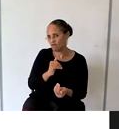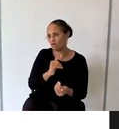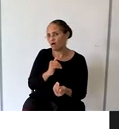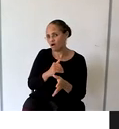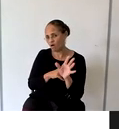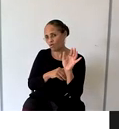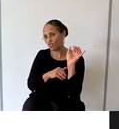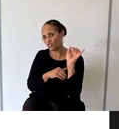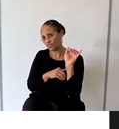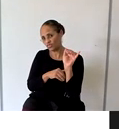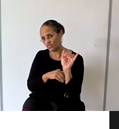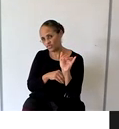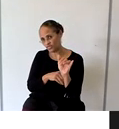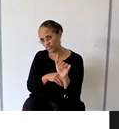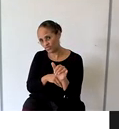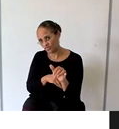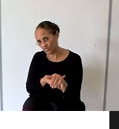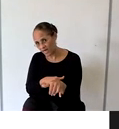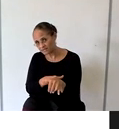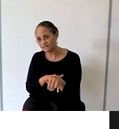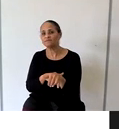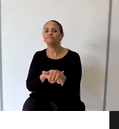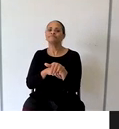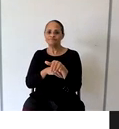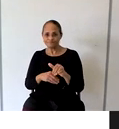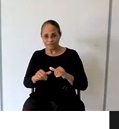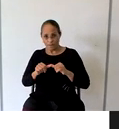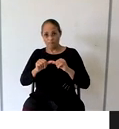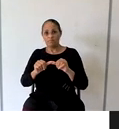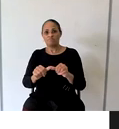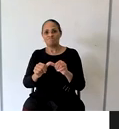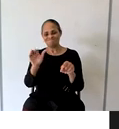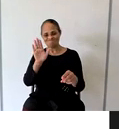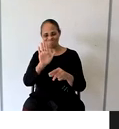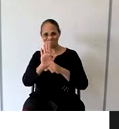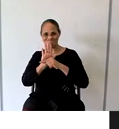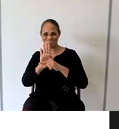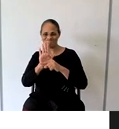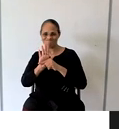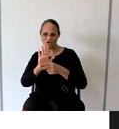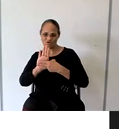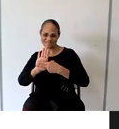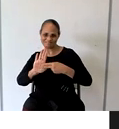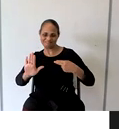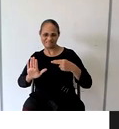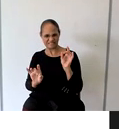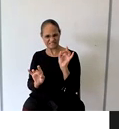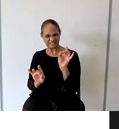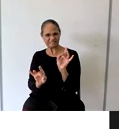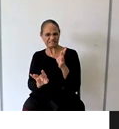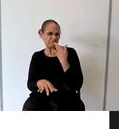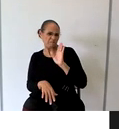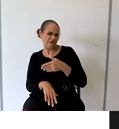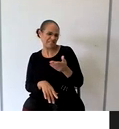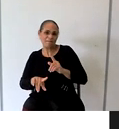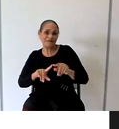that perpetuates the stigma that a disability is a bad thing, which it definitely is not. And